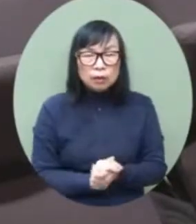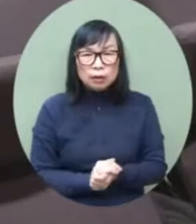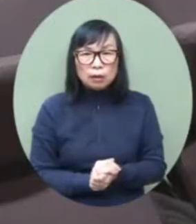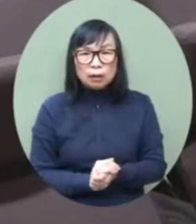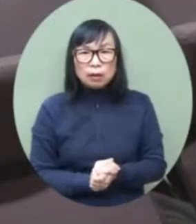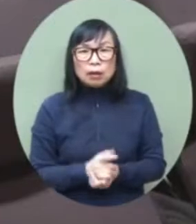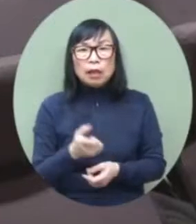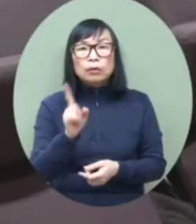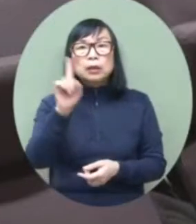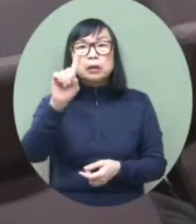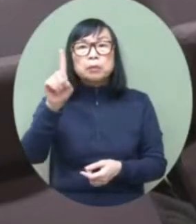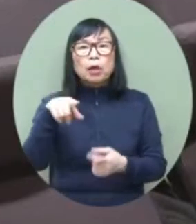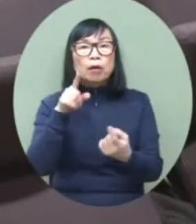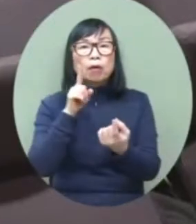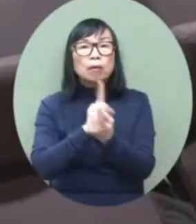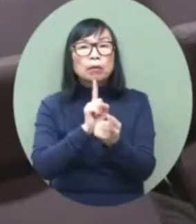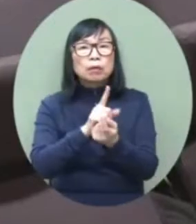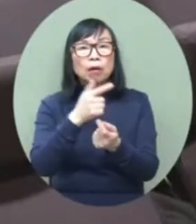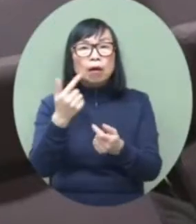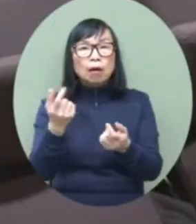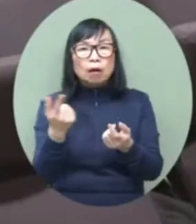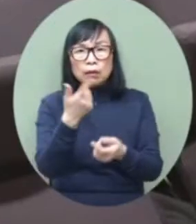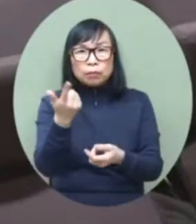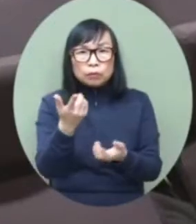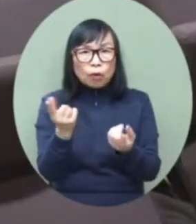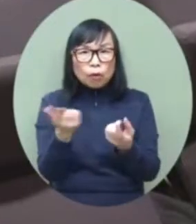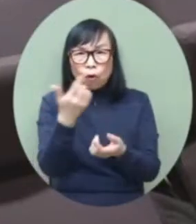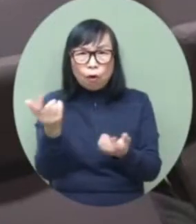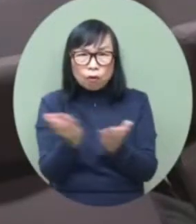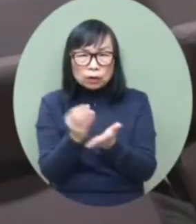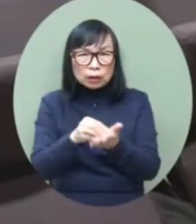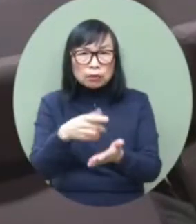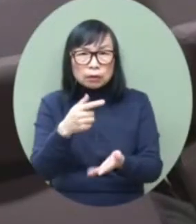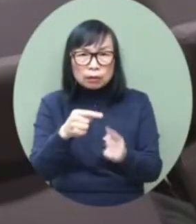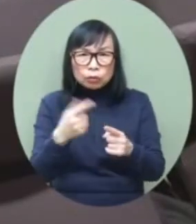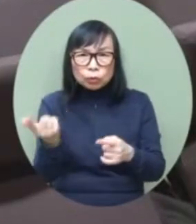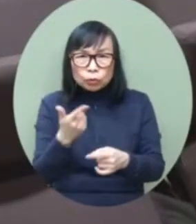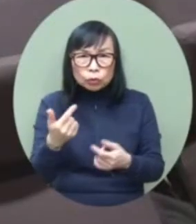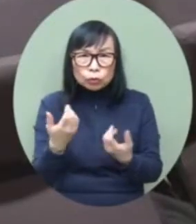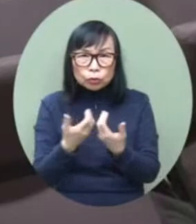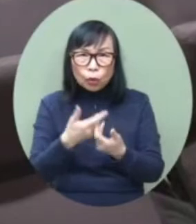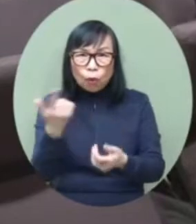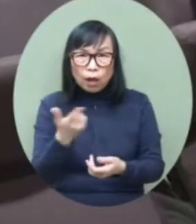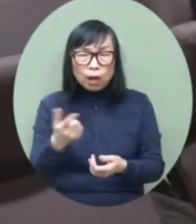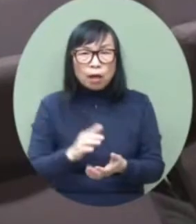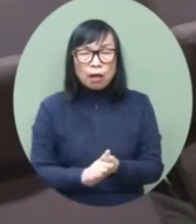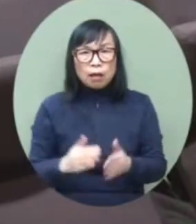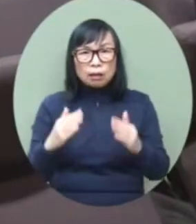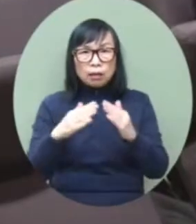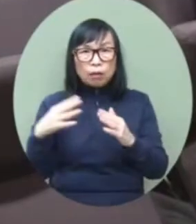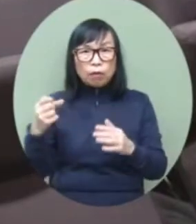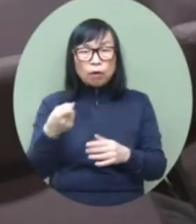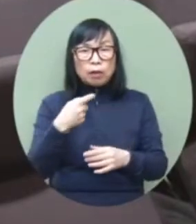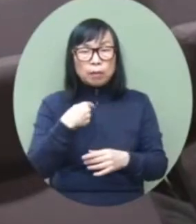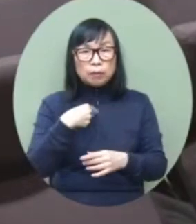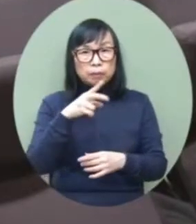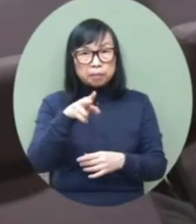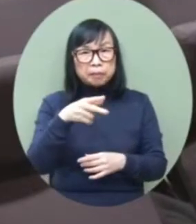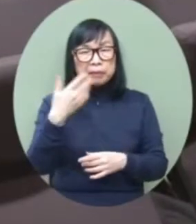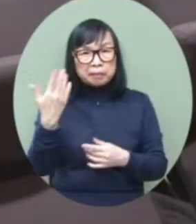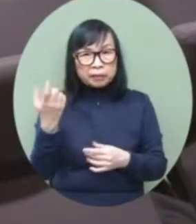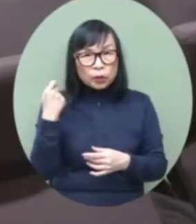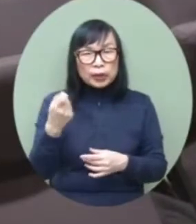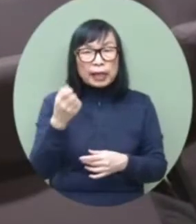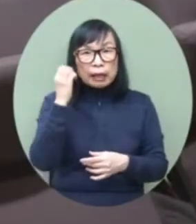So more testing will have to be done. So how do we deal with more confirmed cases? So have you